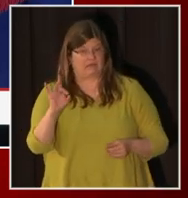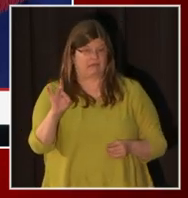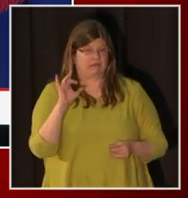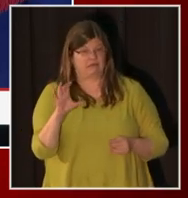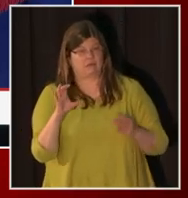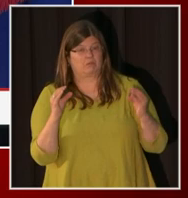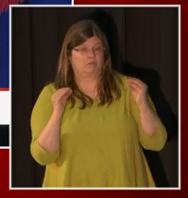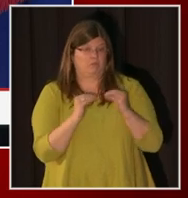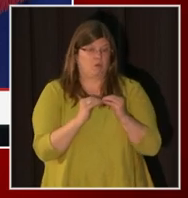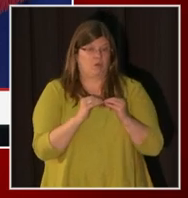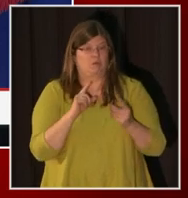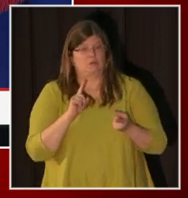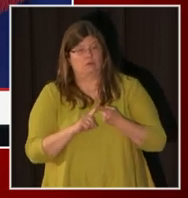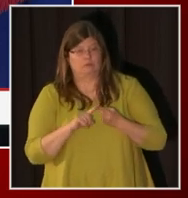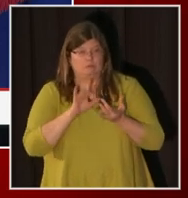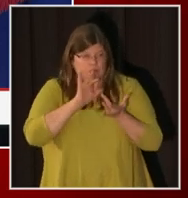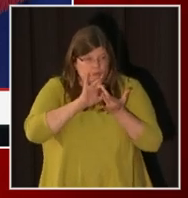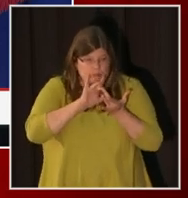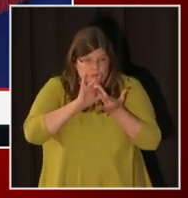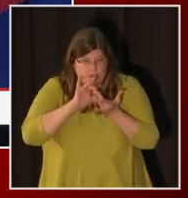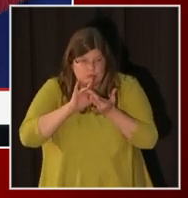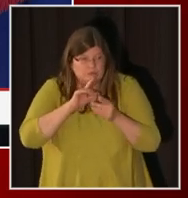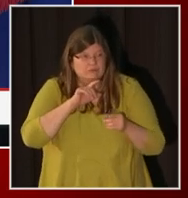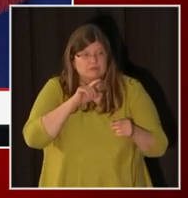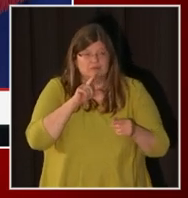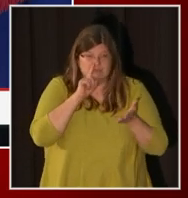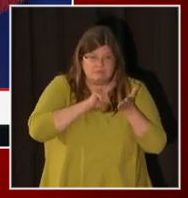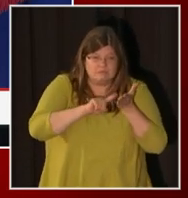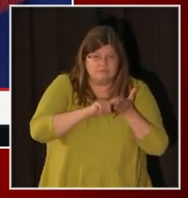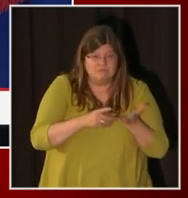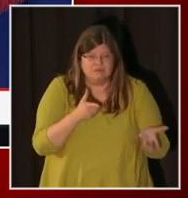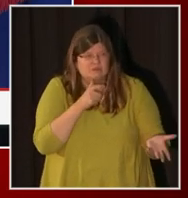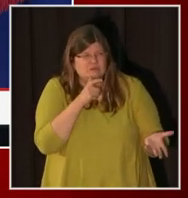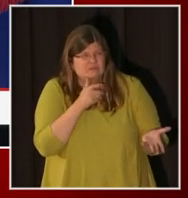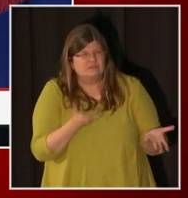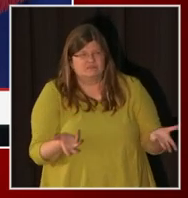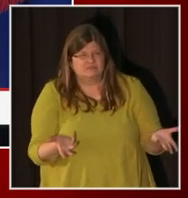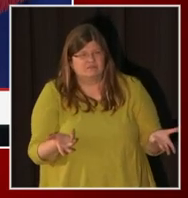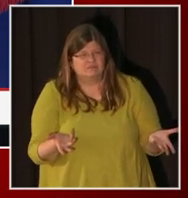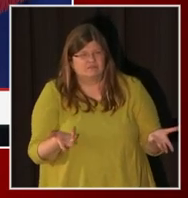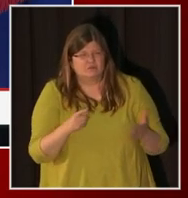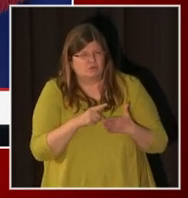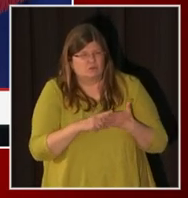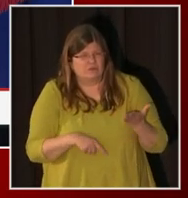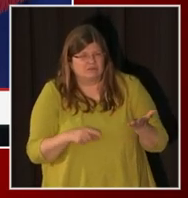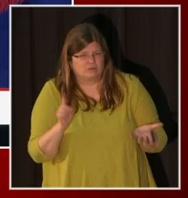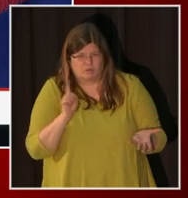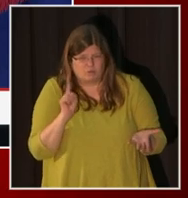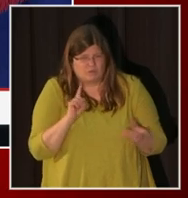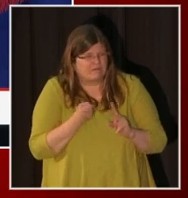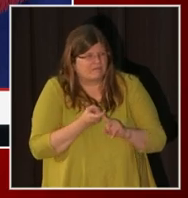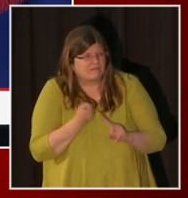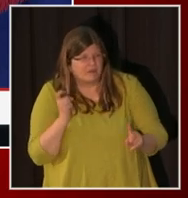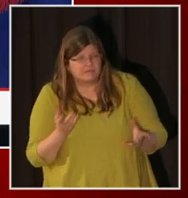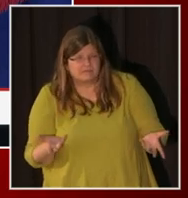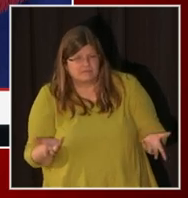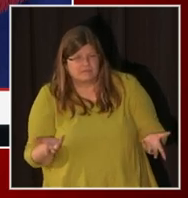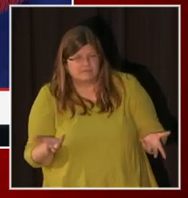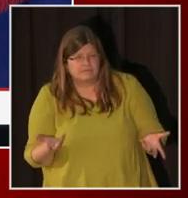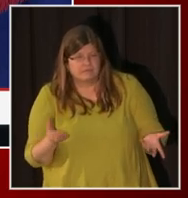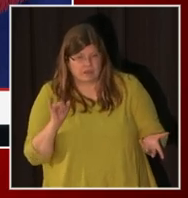force. Can you tell us who those people, who you're looking for, and where they might come from, and if somebody wants to